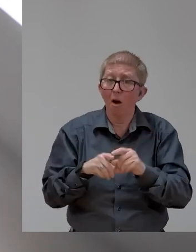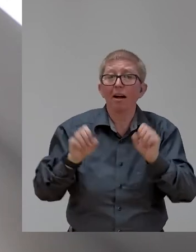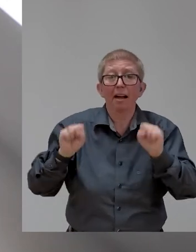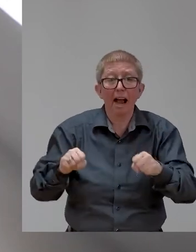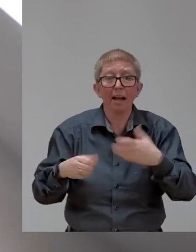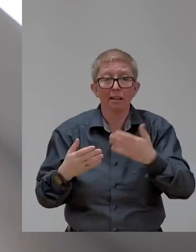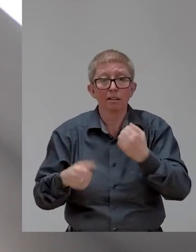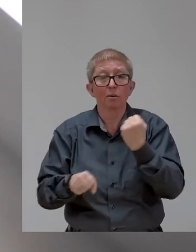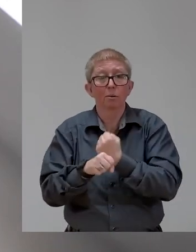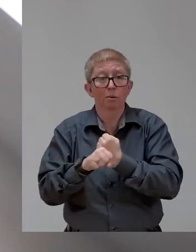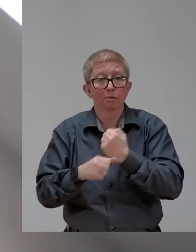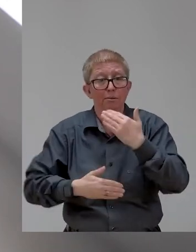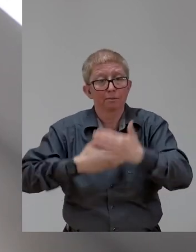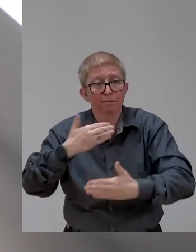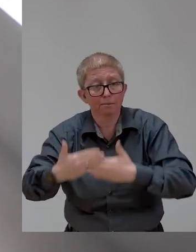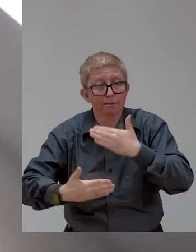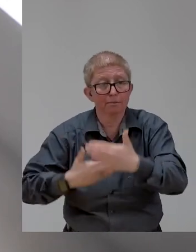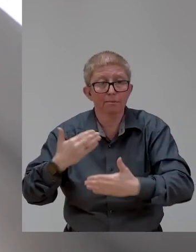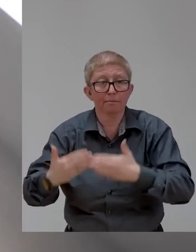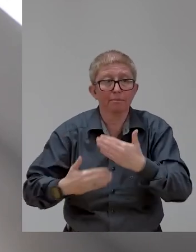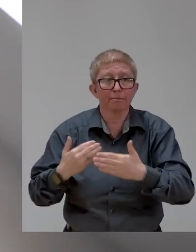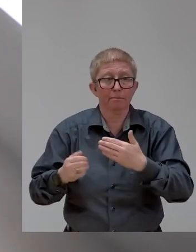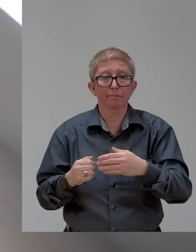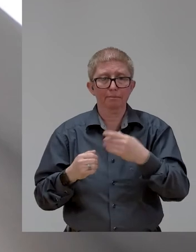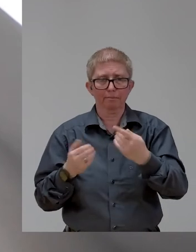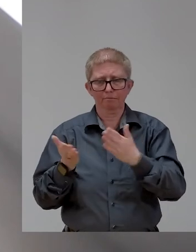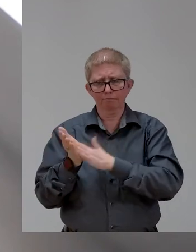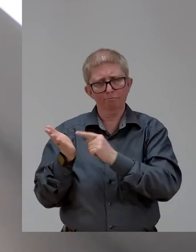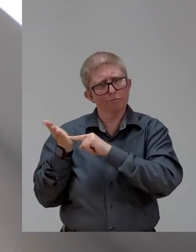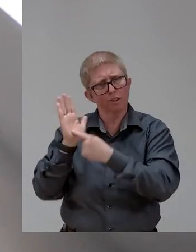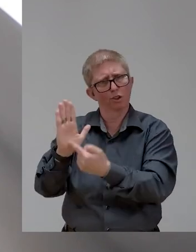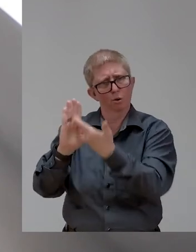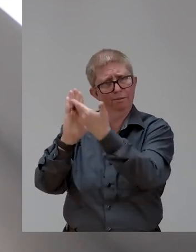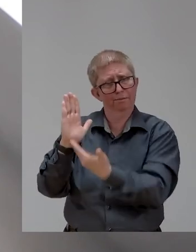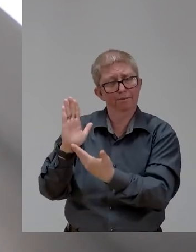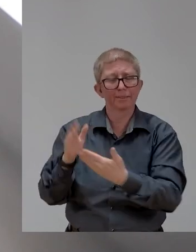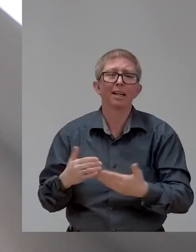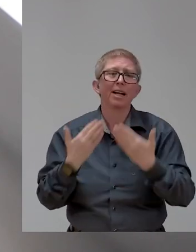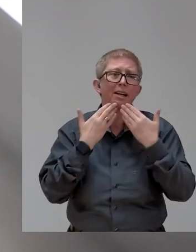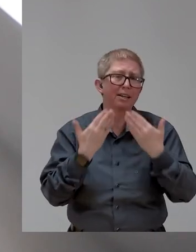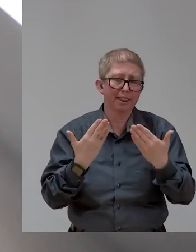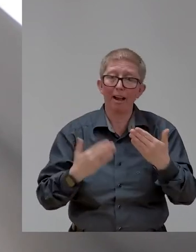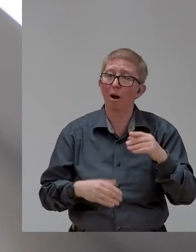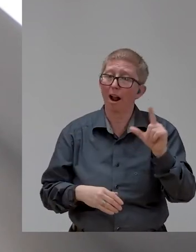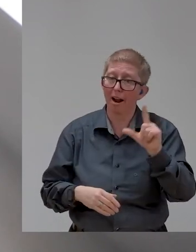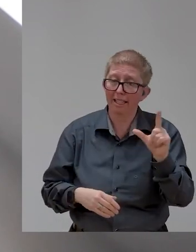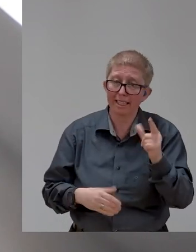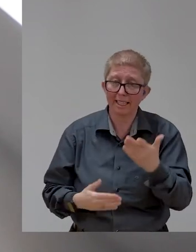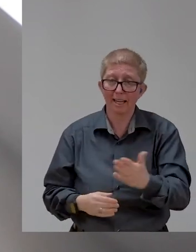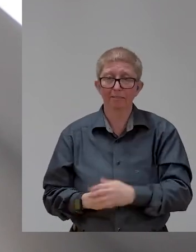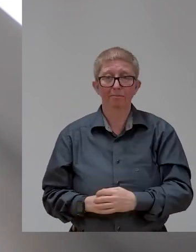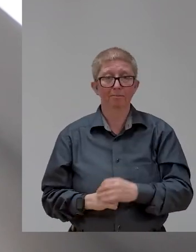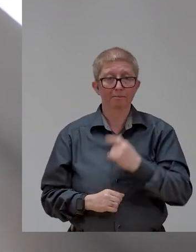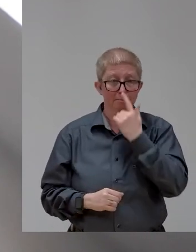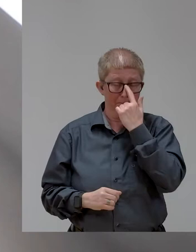at the heart of the work of the EFC. So thank you so much for being here, and thank you, Letizia, for giving me the floor. Thank you, Delphine. Thank you